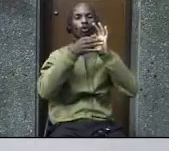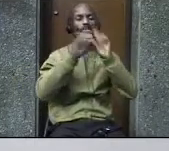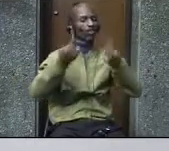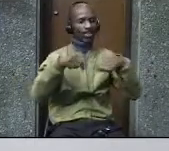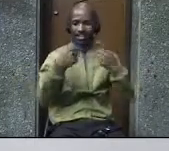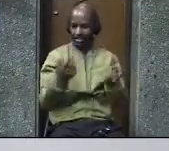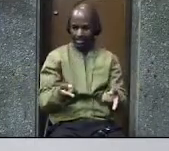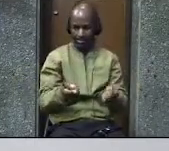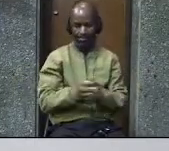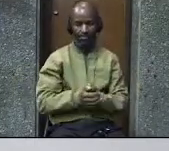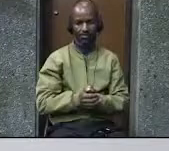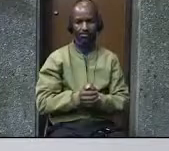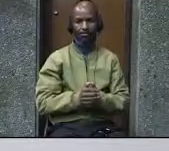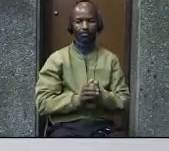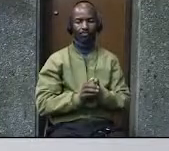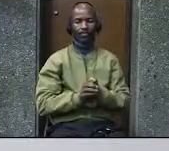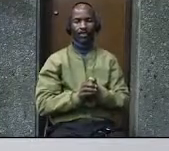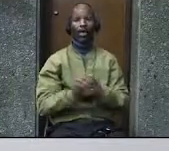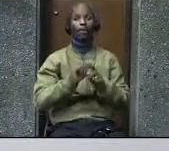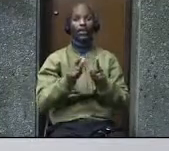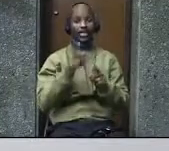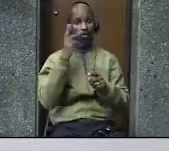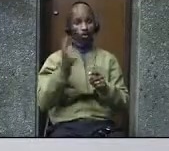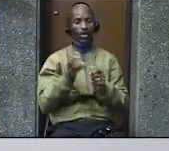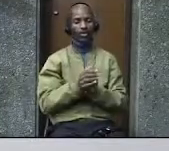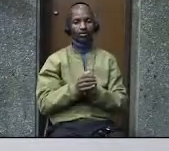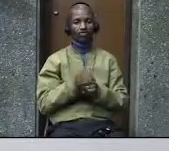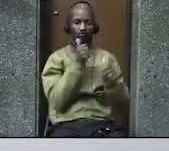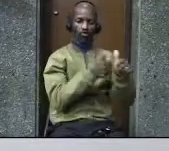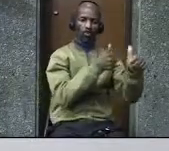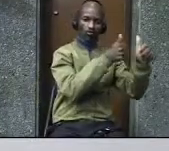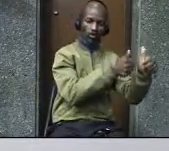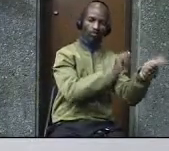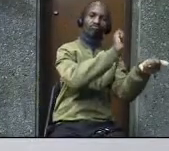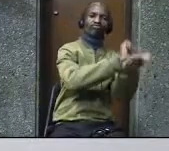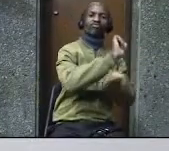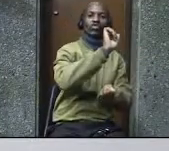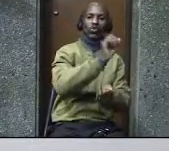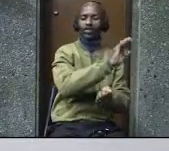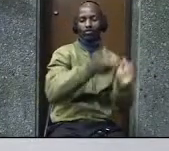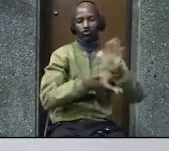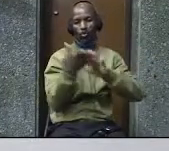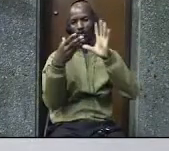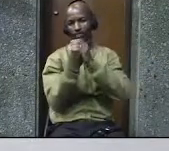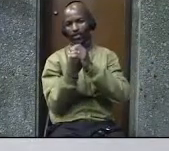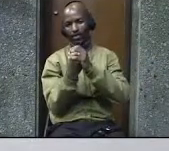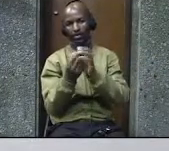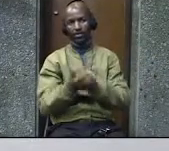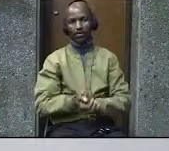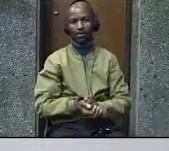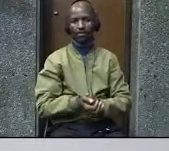ko ileng ka yona ko teng mari ba to gona we tracer ba to tshwara